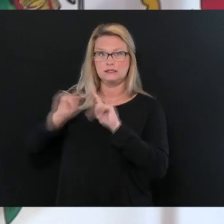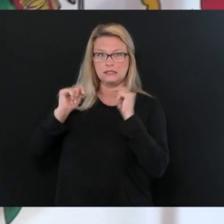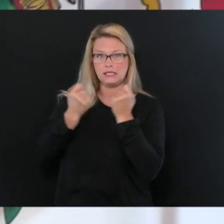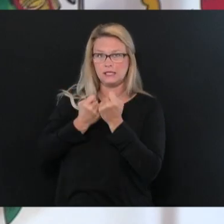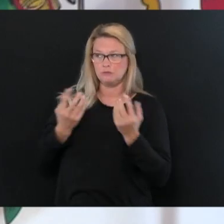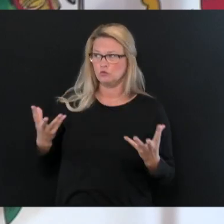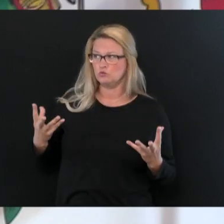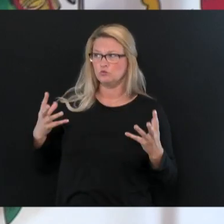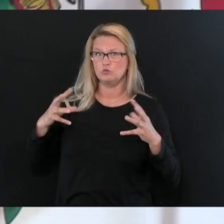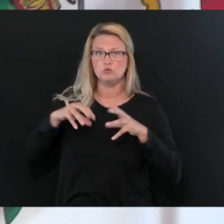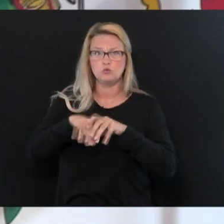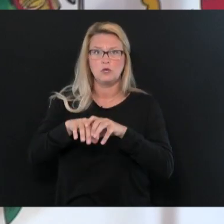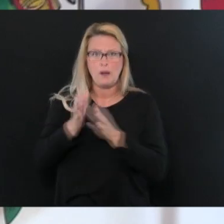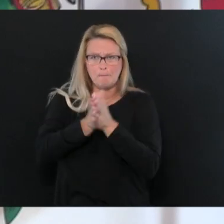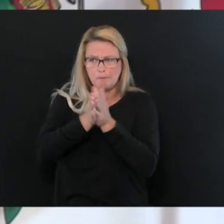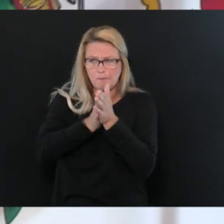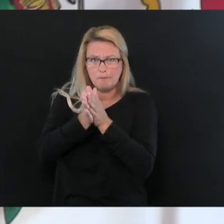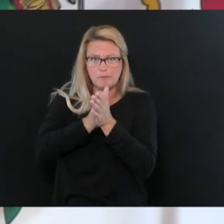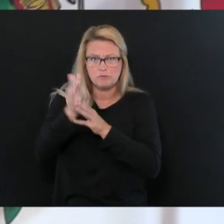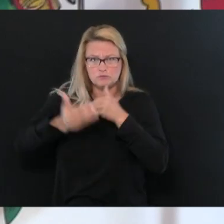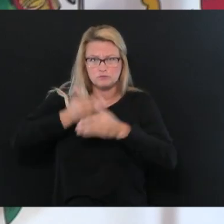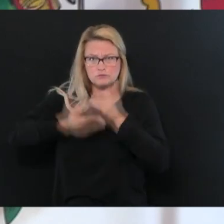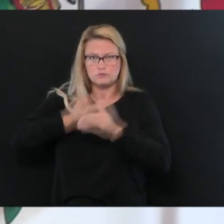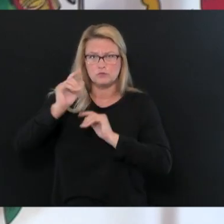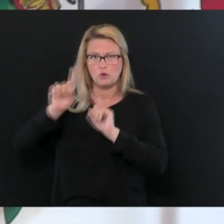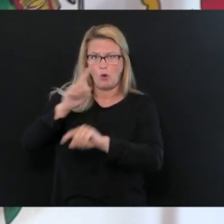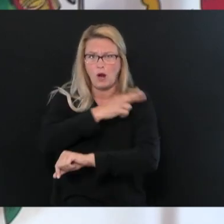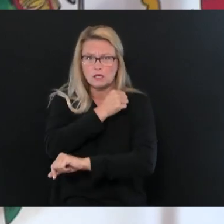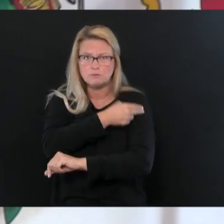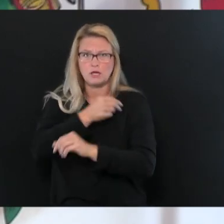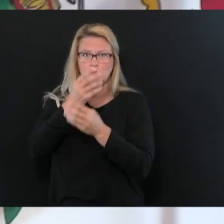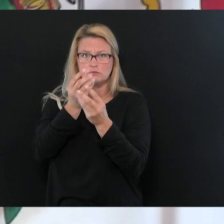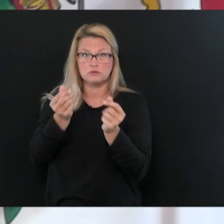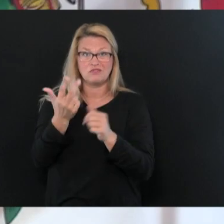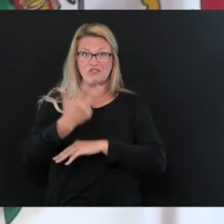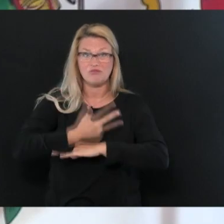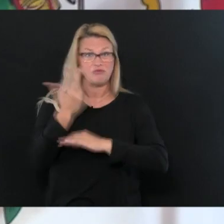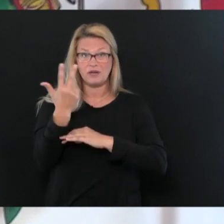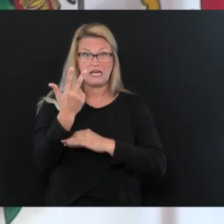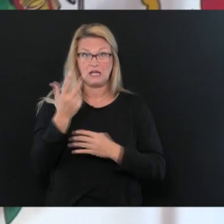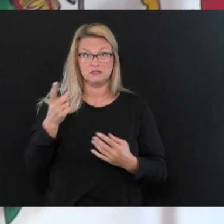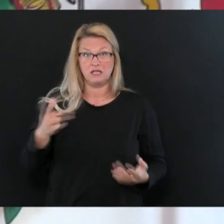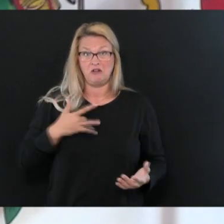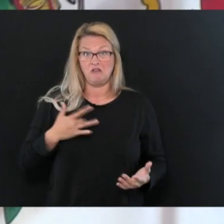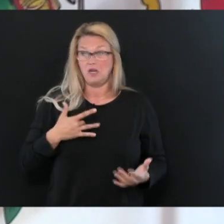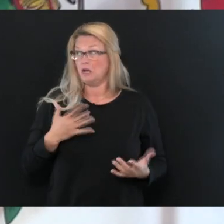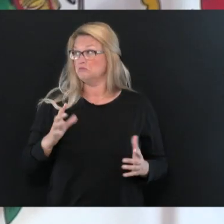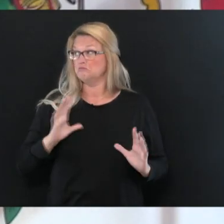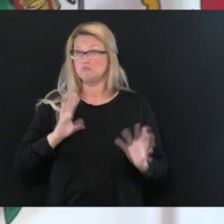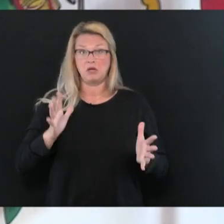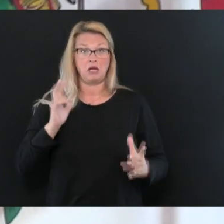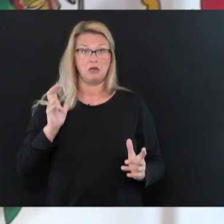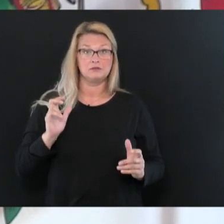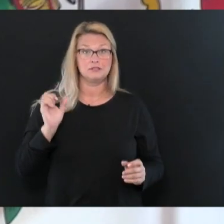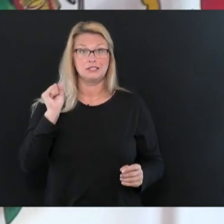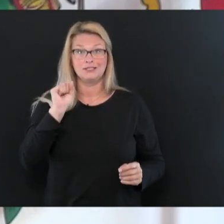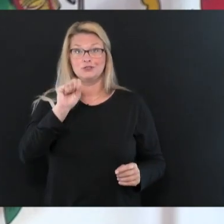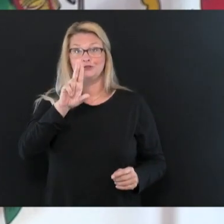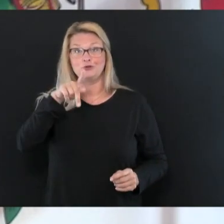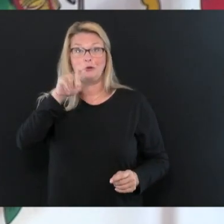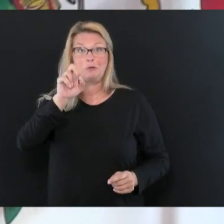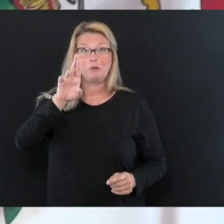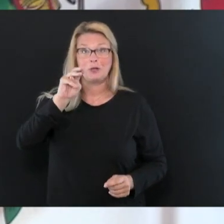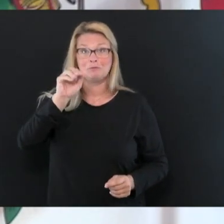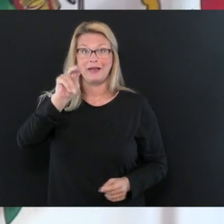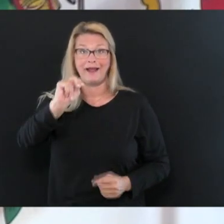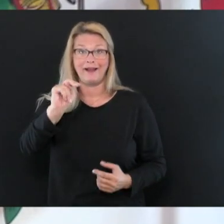and everything, and they aggressively treated early. And in 3 days, he thinks he's Superman now, and so